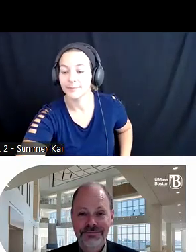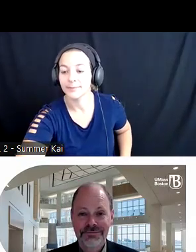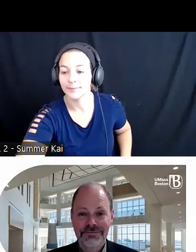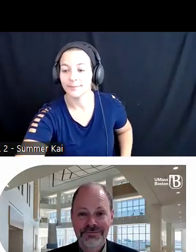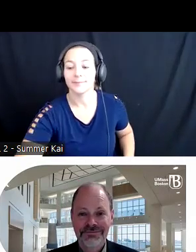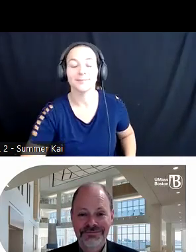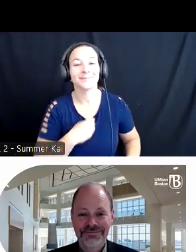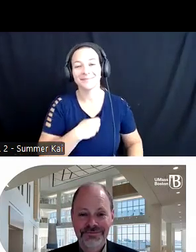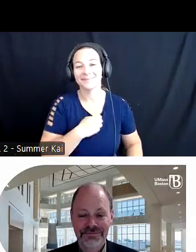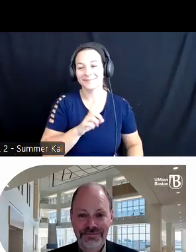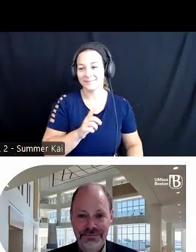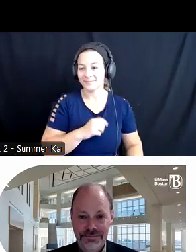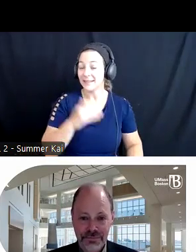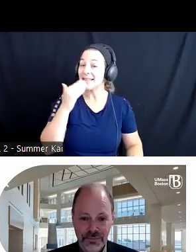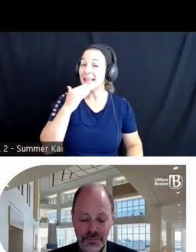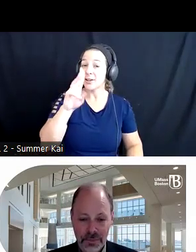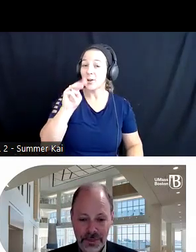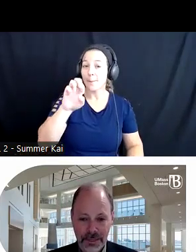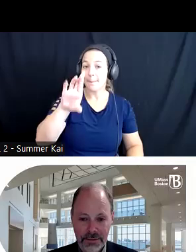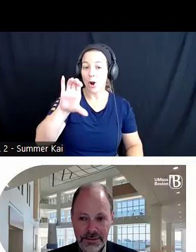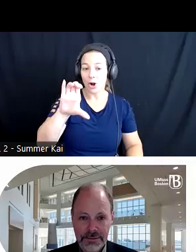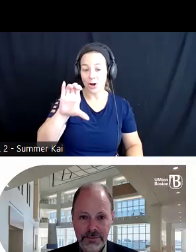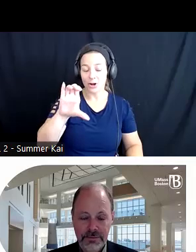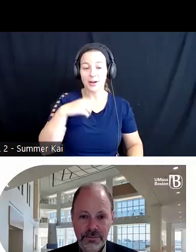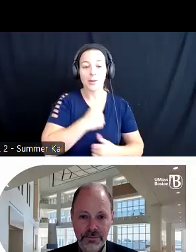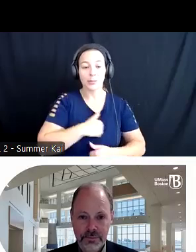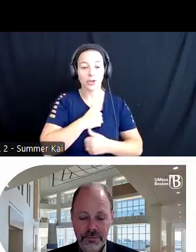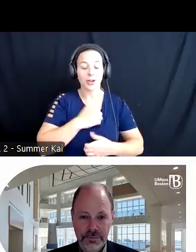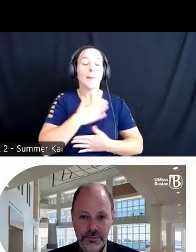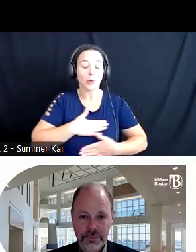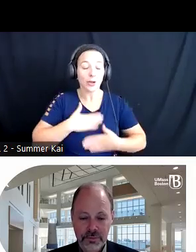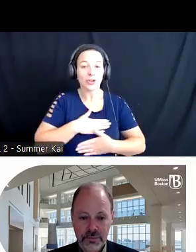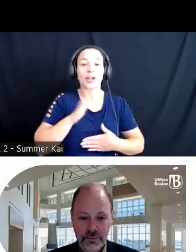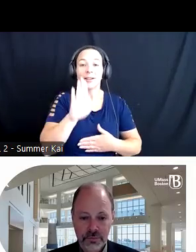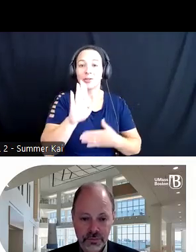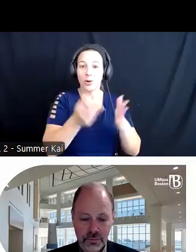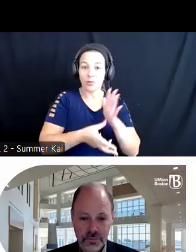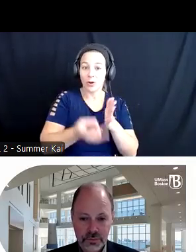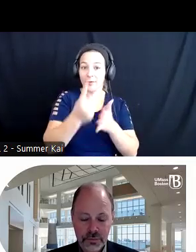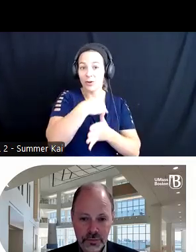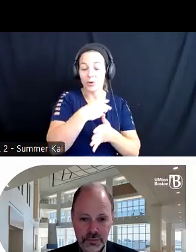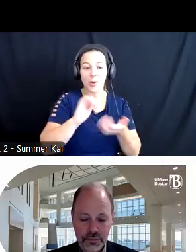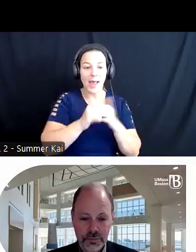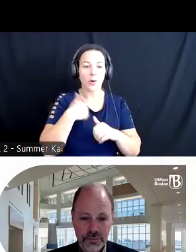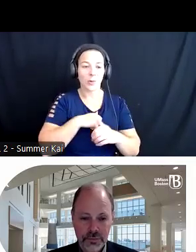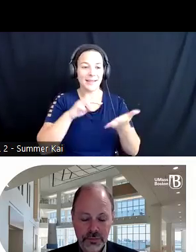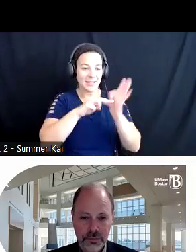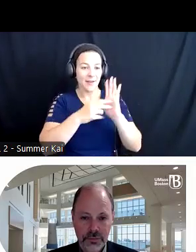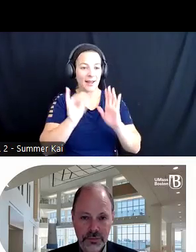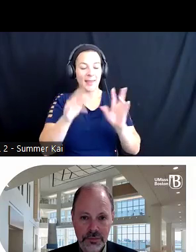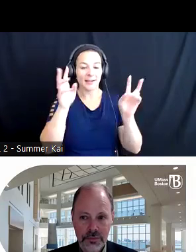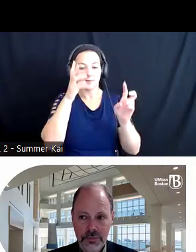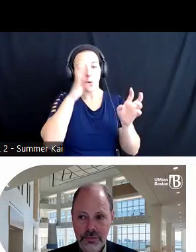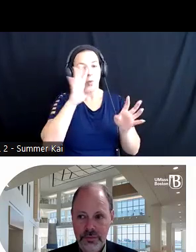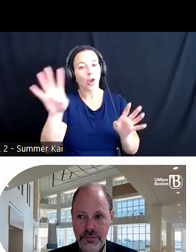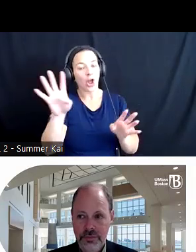Sorry about that. Thank you so much, Mark. Really appreciate your overview of how we're defining the overlooked middle as it helps